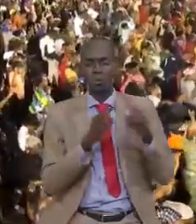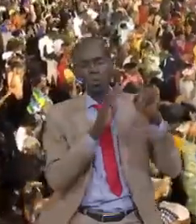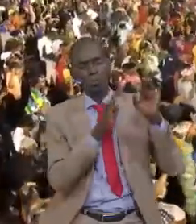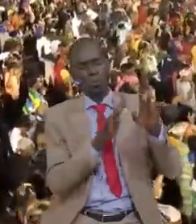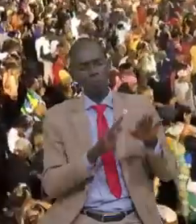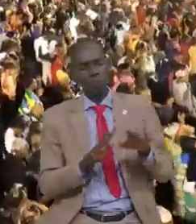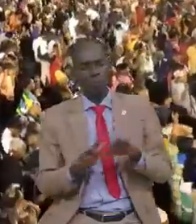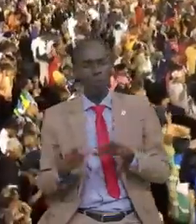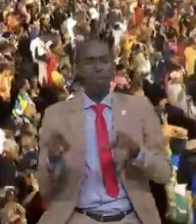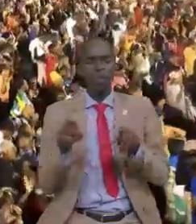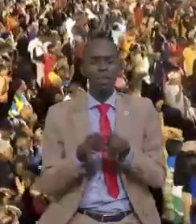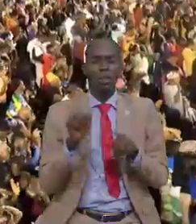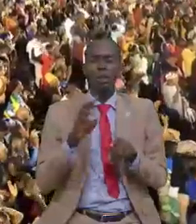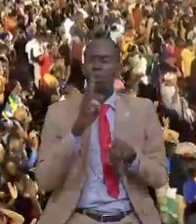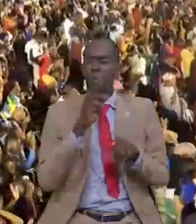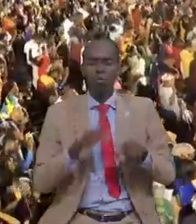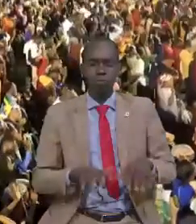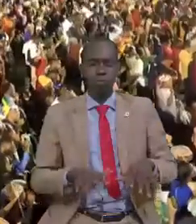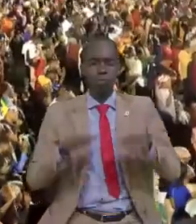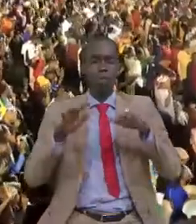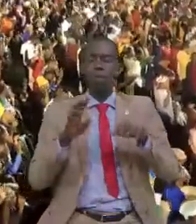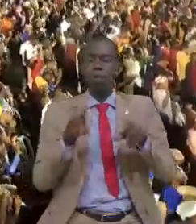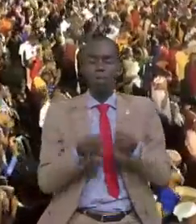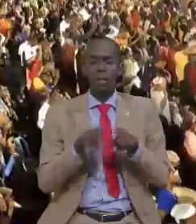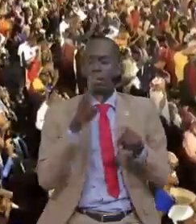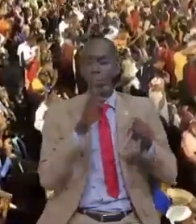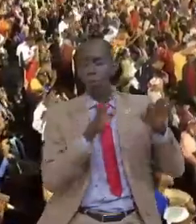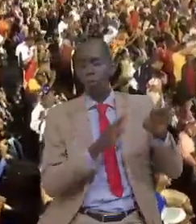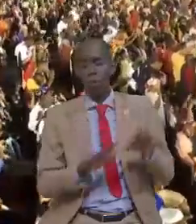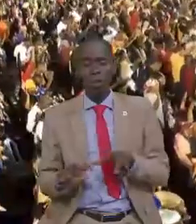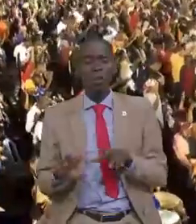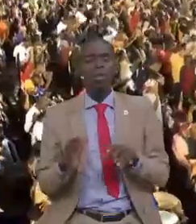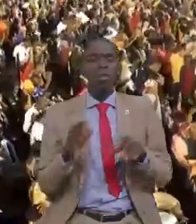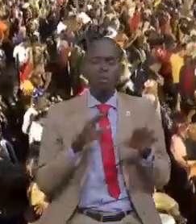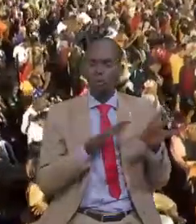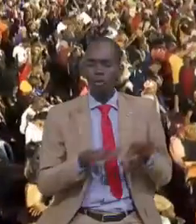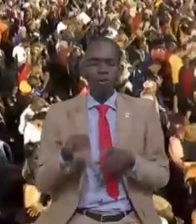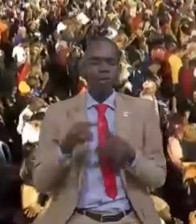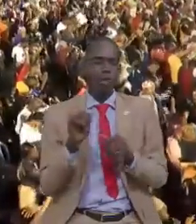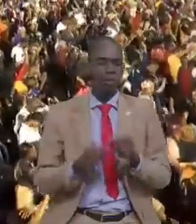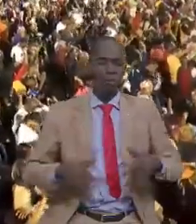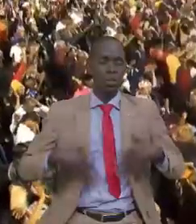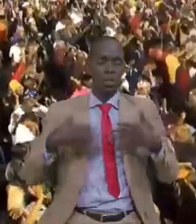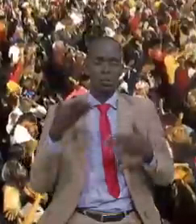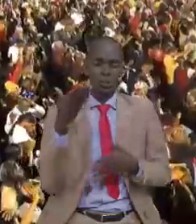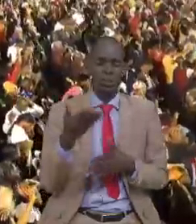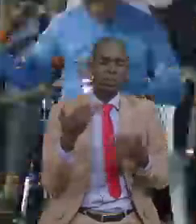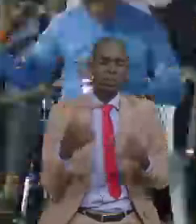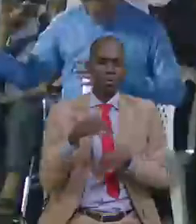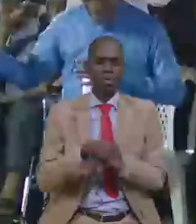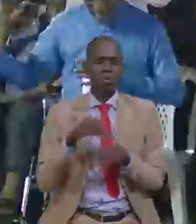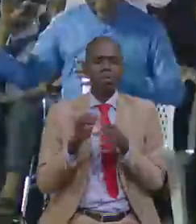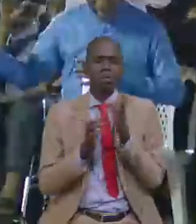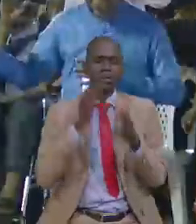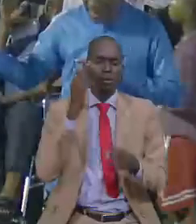an ocean, like a river, and flow to every life there tonight in Jesus'